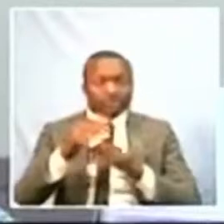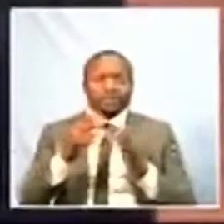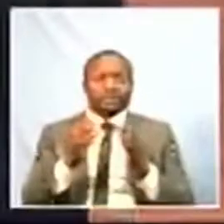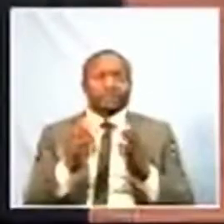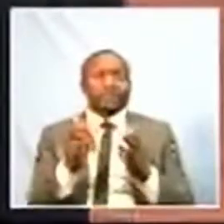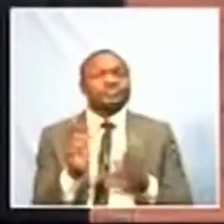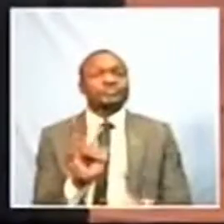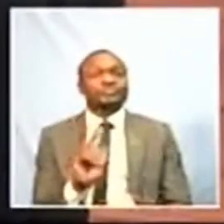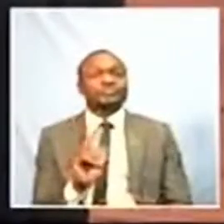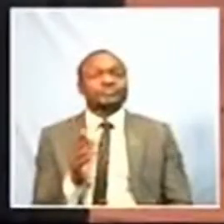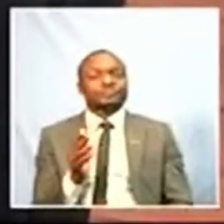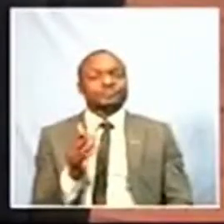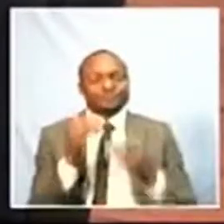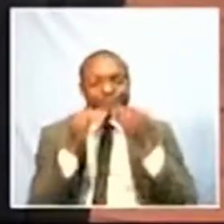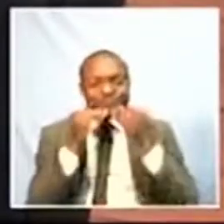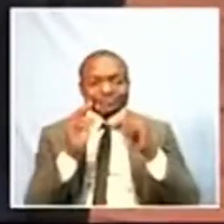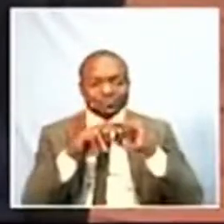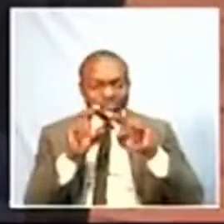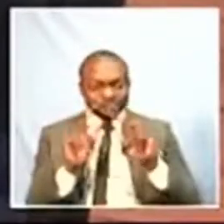Thank you, Chair.